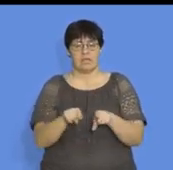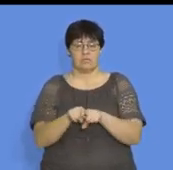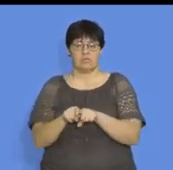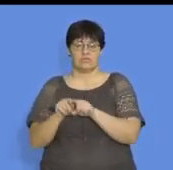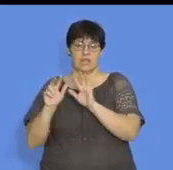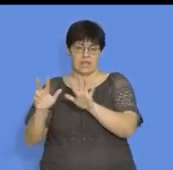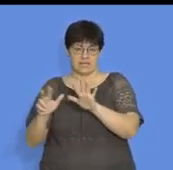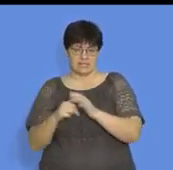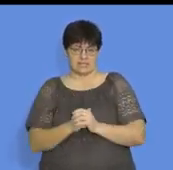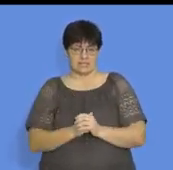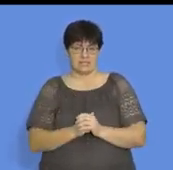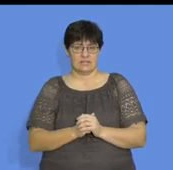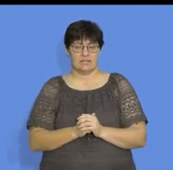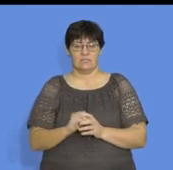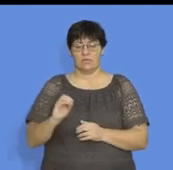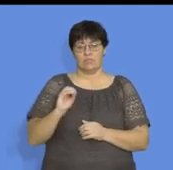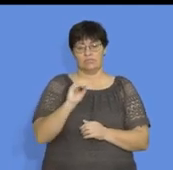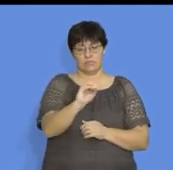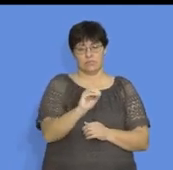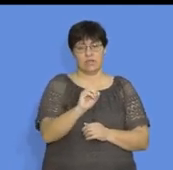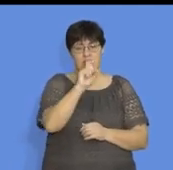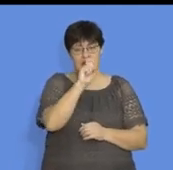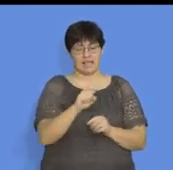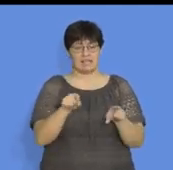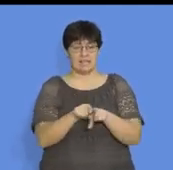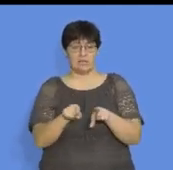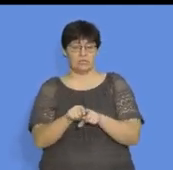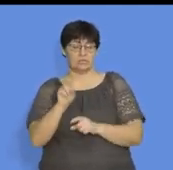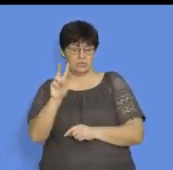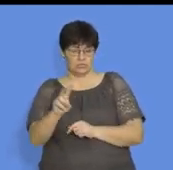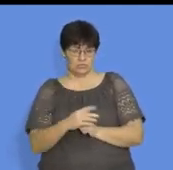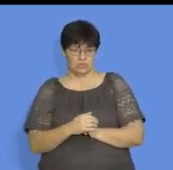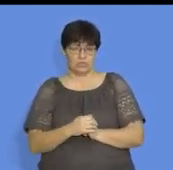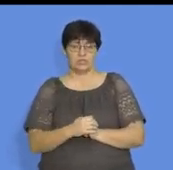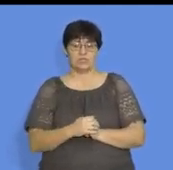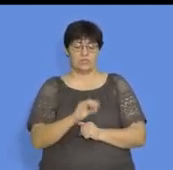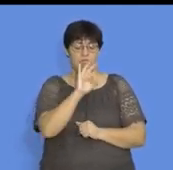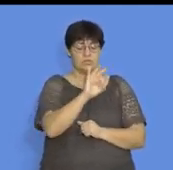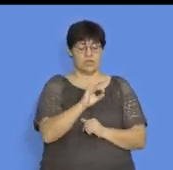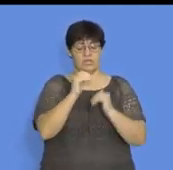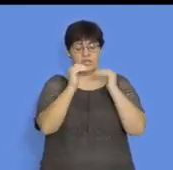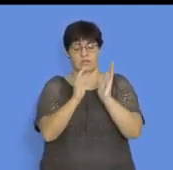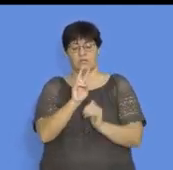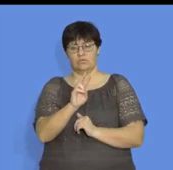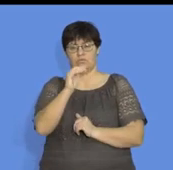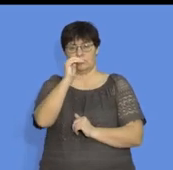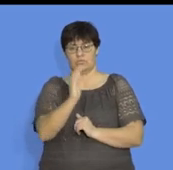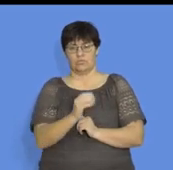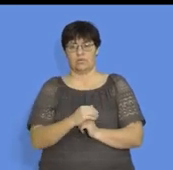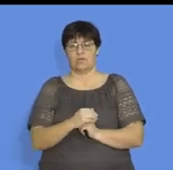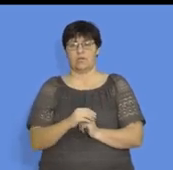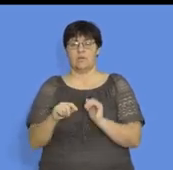2y equals to 8. If I substitute my x as equals to 2, I will get 3 into